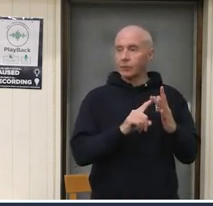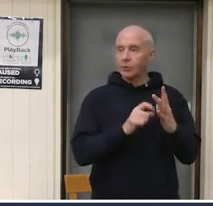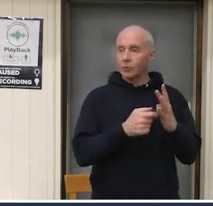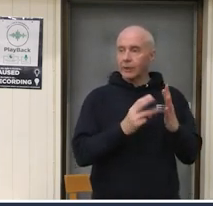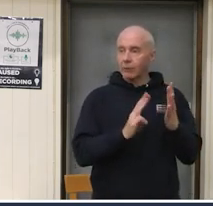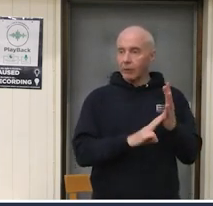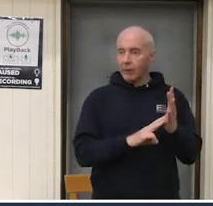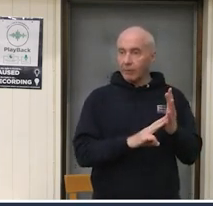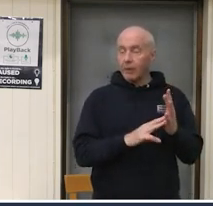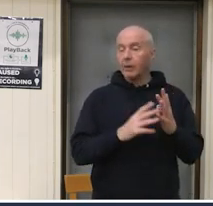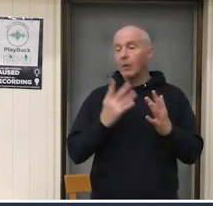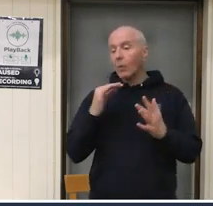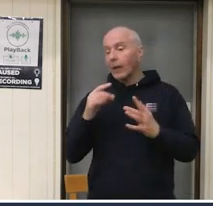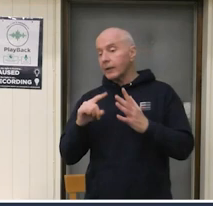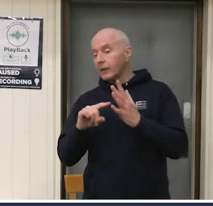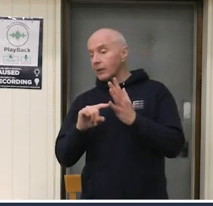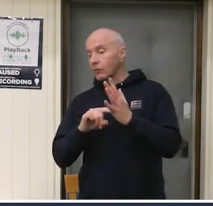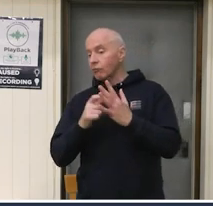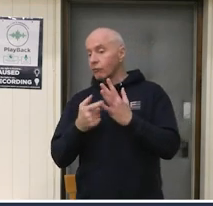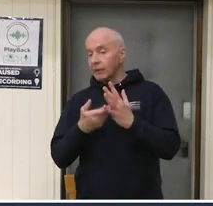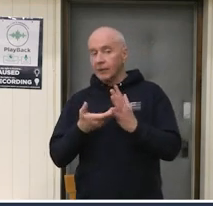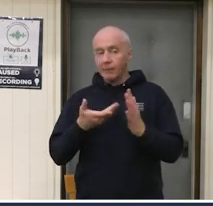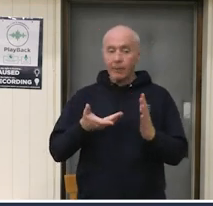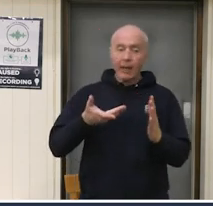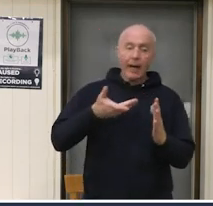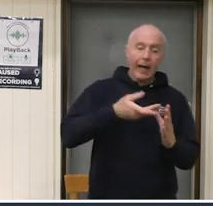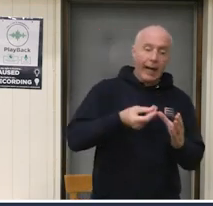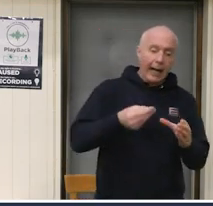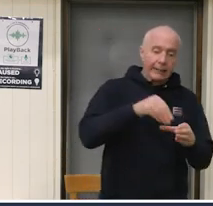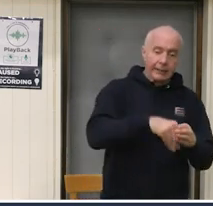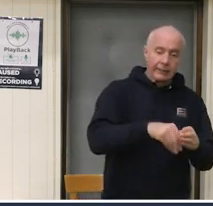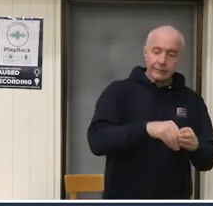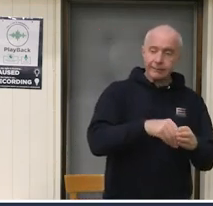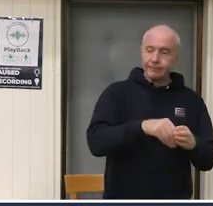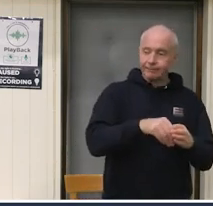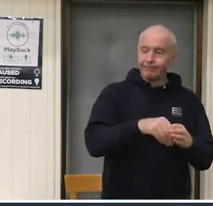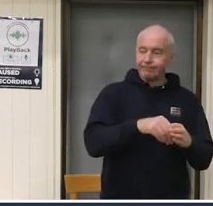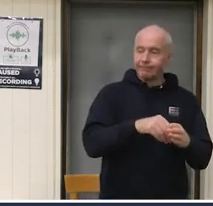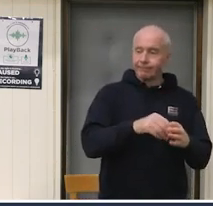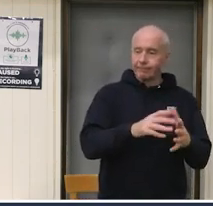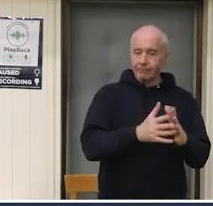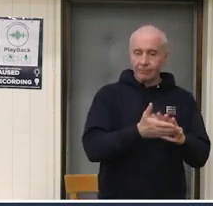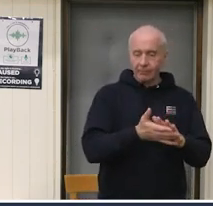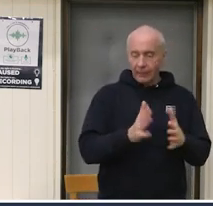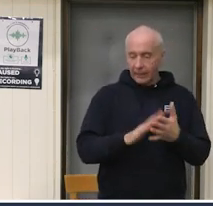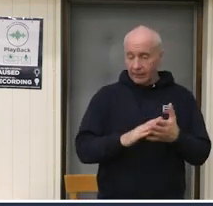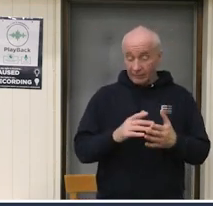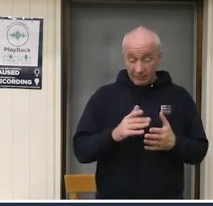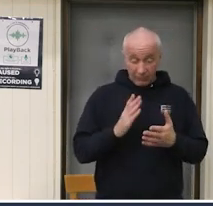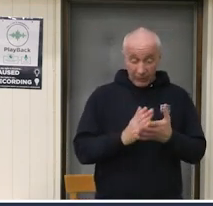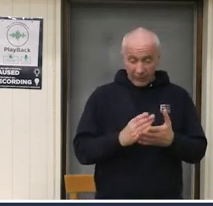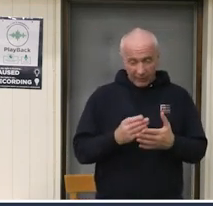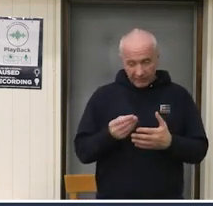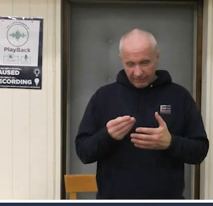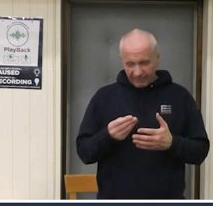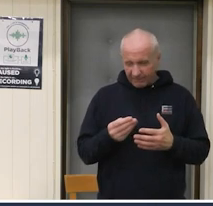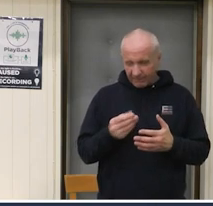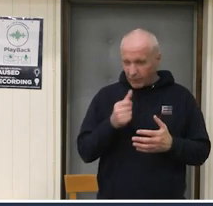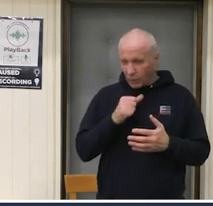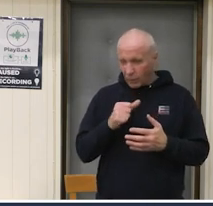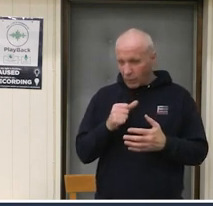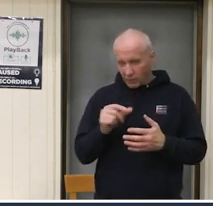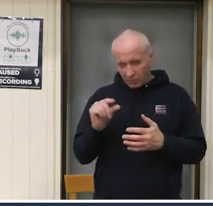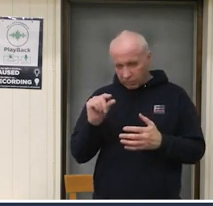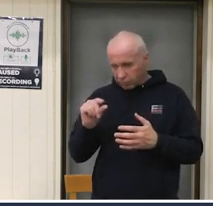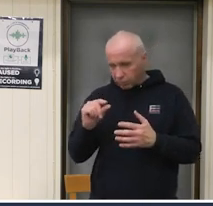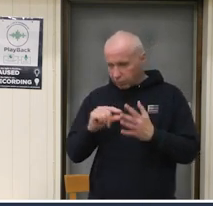but B, you're also contaminating because tritium isn't stable, right? So you ration when you do those experiments.